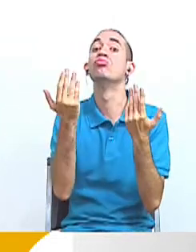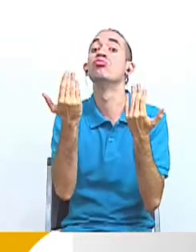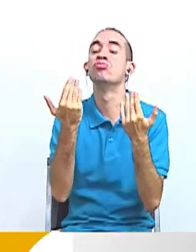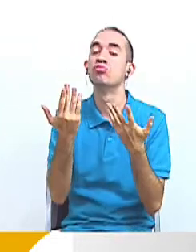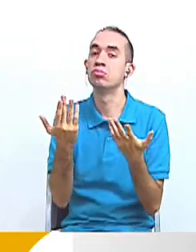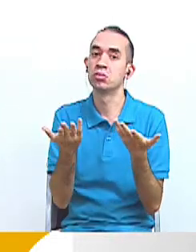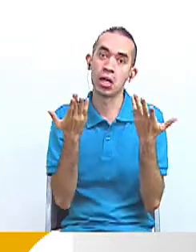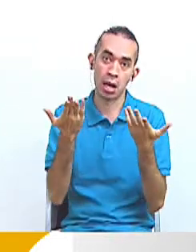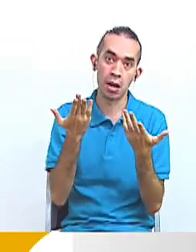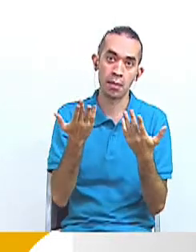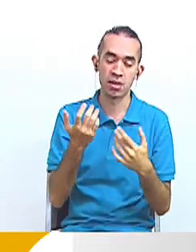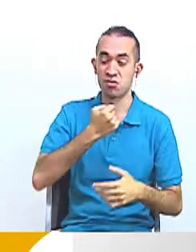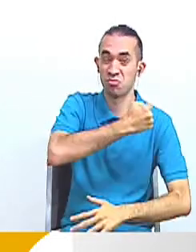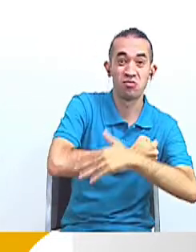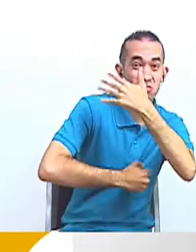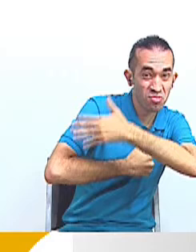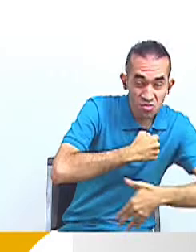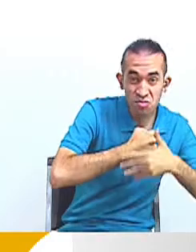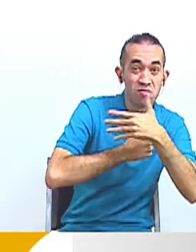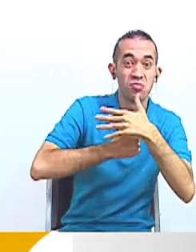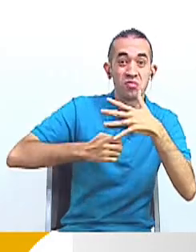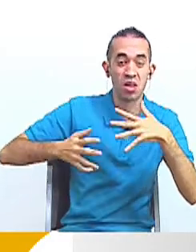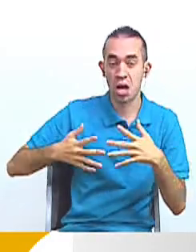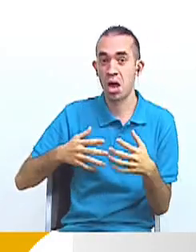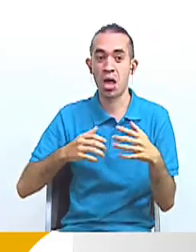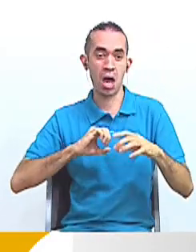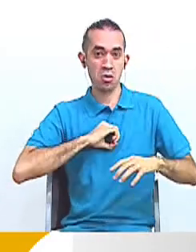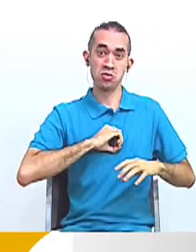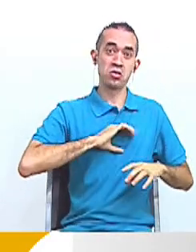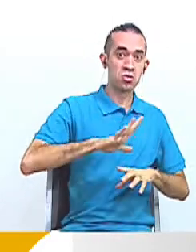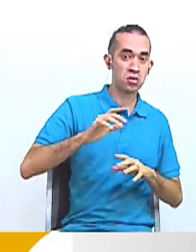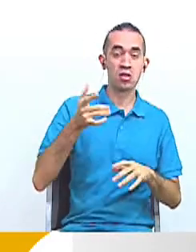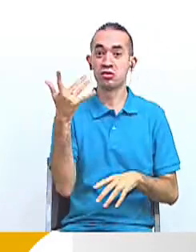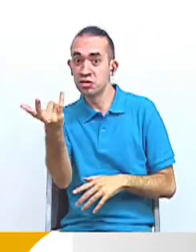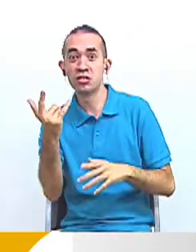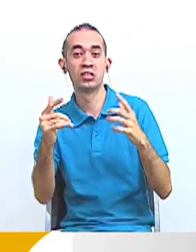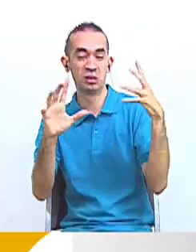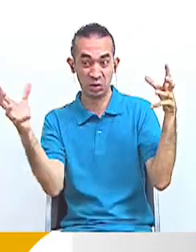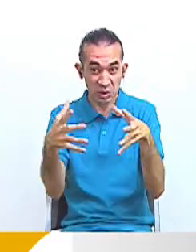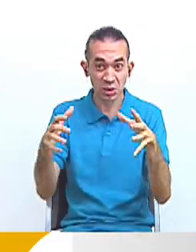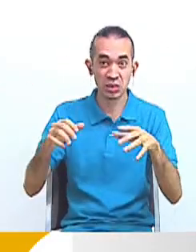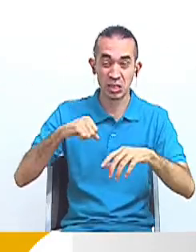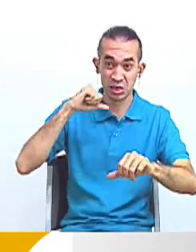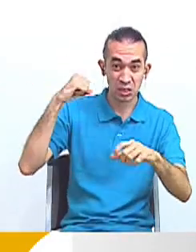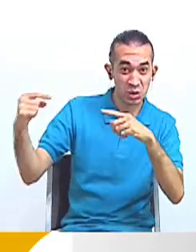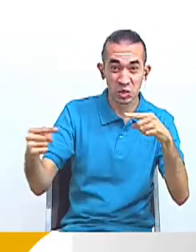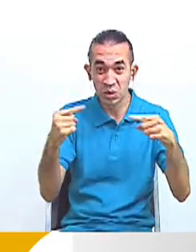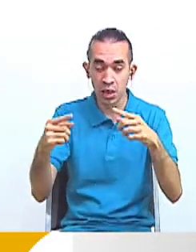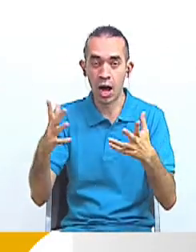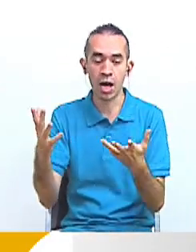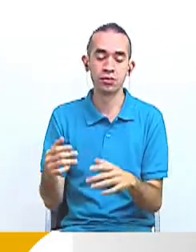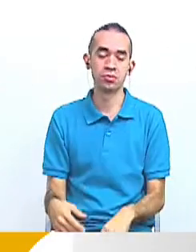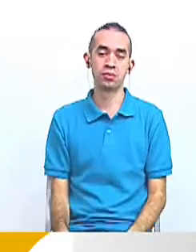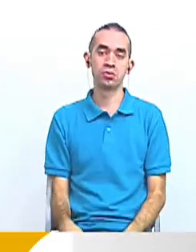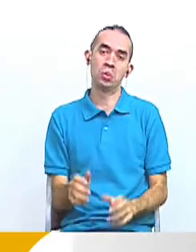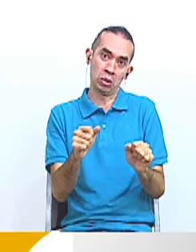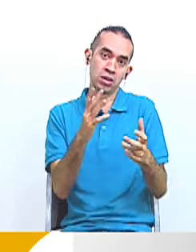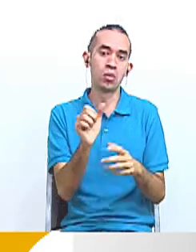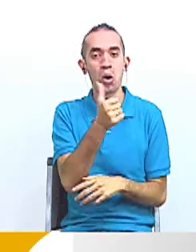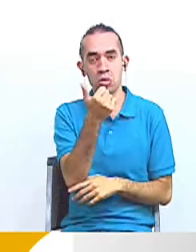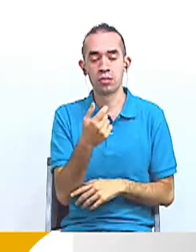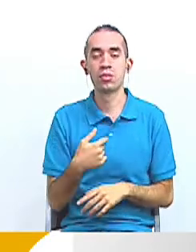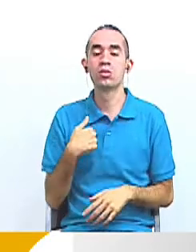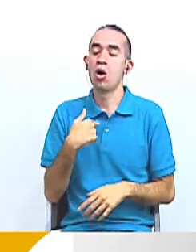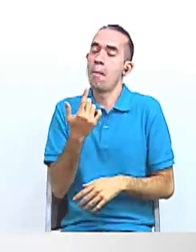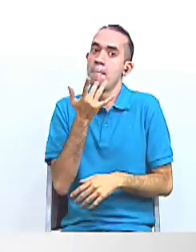Maybe Avengers. Or what movie do you like? Let me tell you that my favorite movie, The Devil Wears Prada with